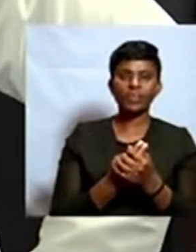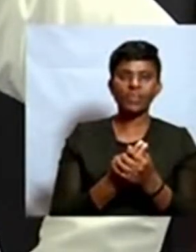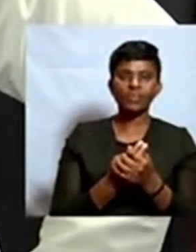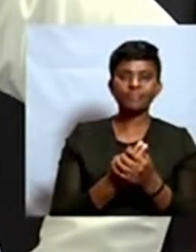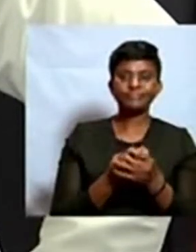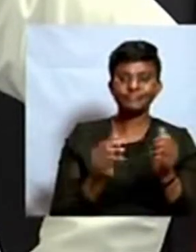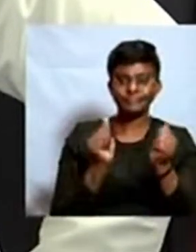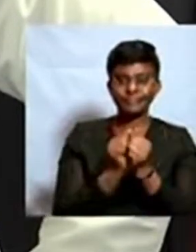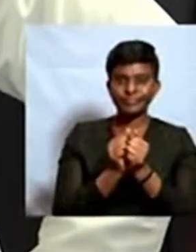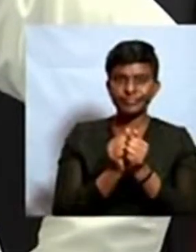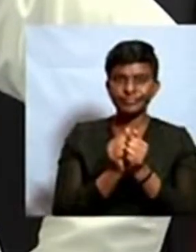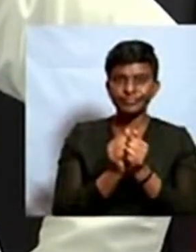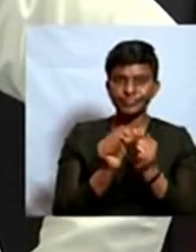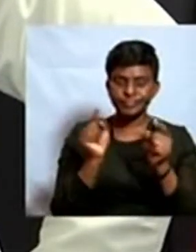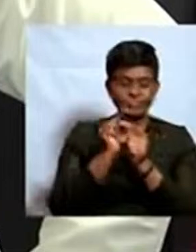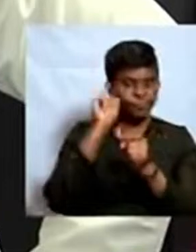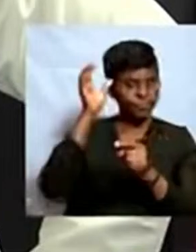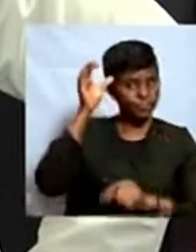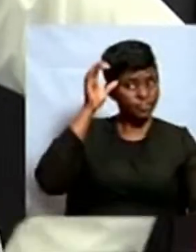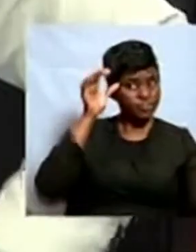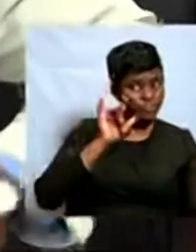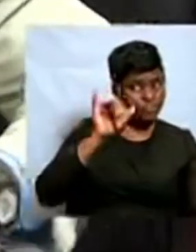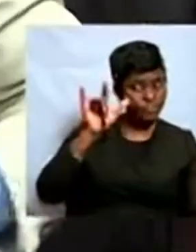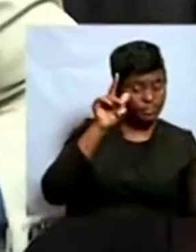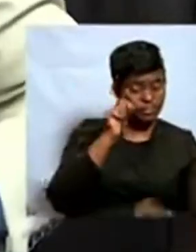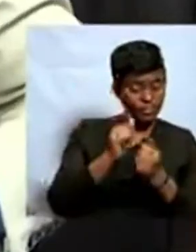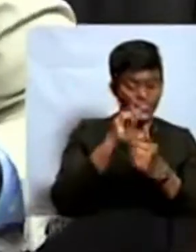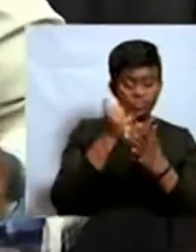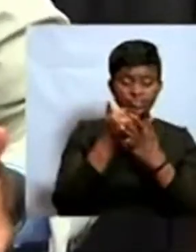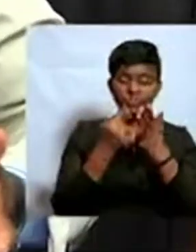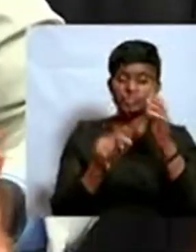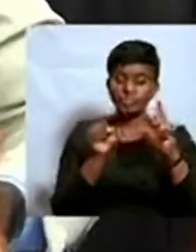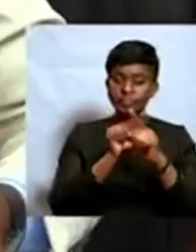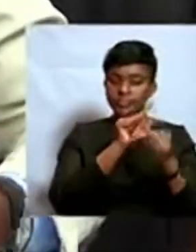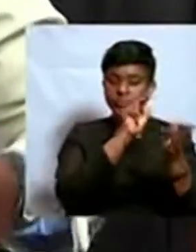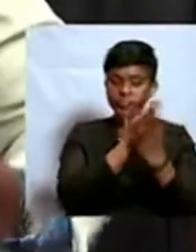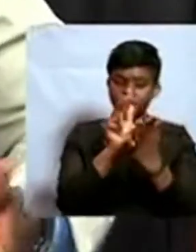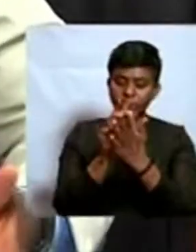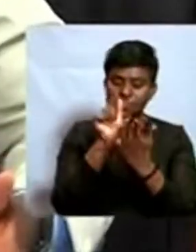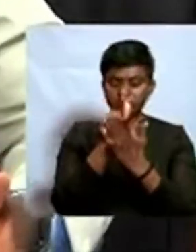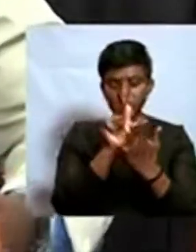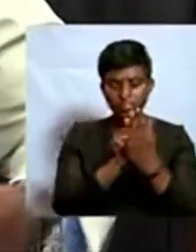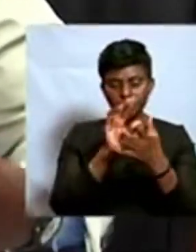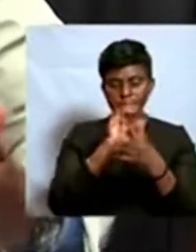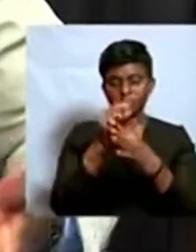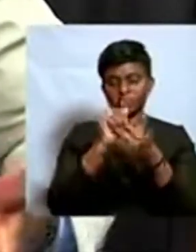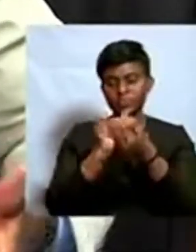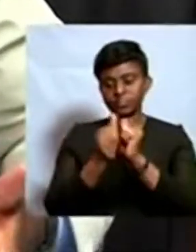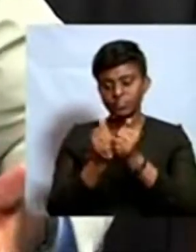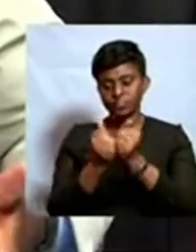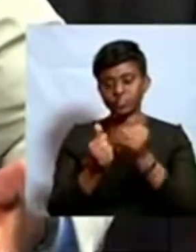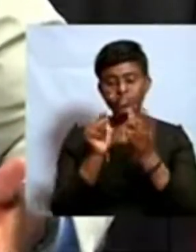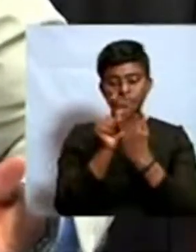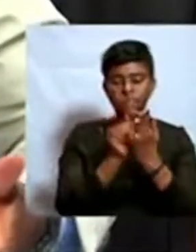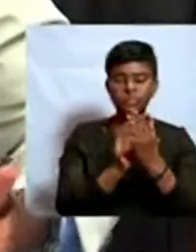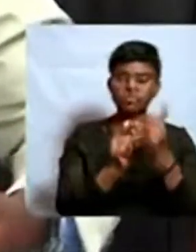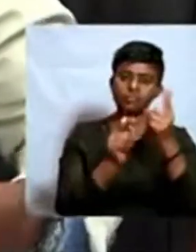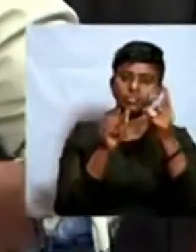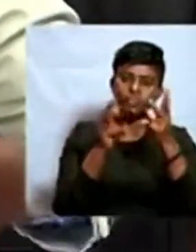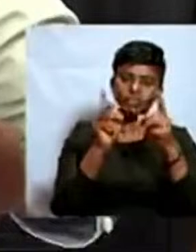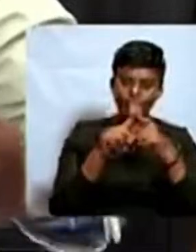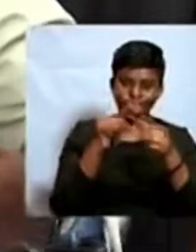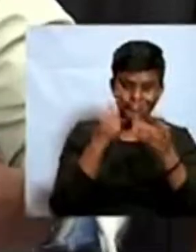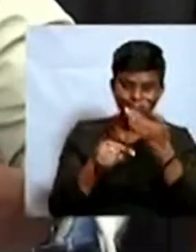in terms of civil aviation? Because enacting the law or amending the law is one way, but